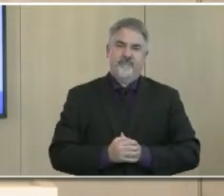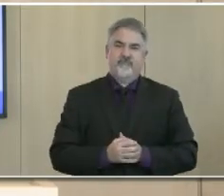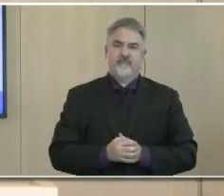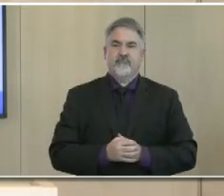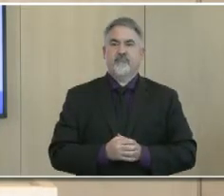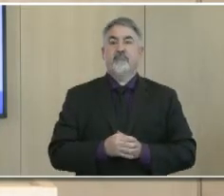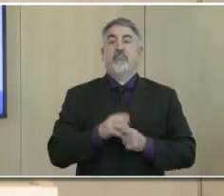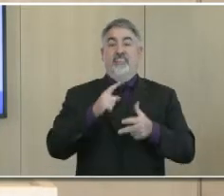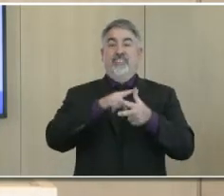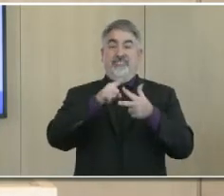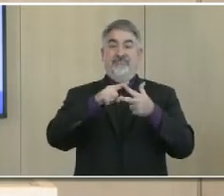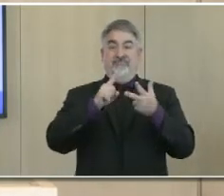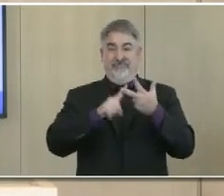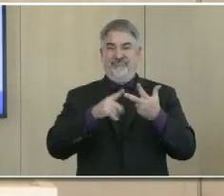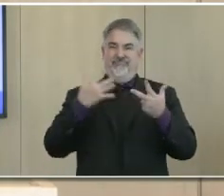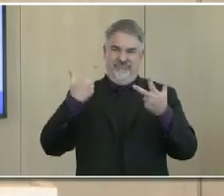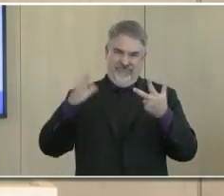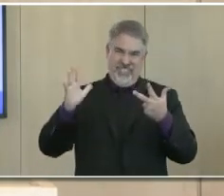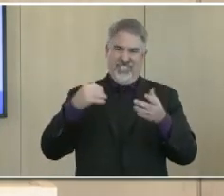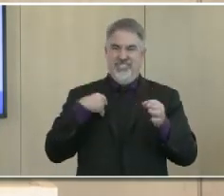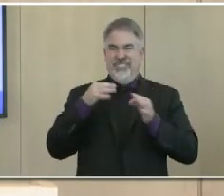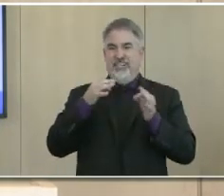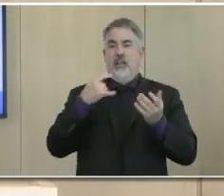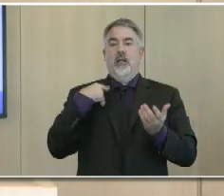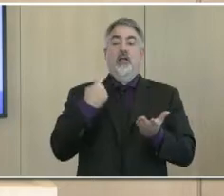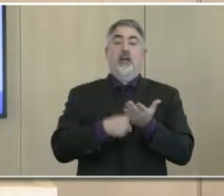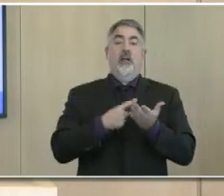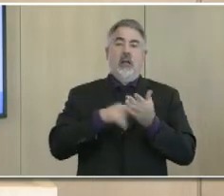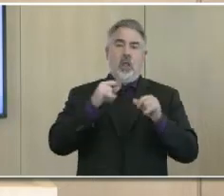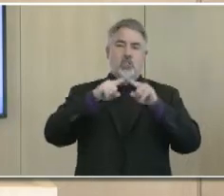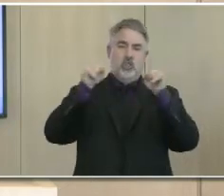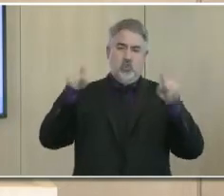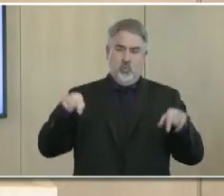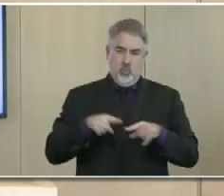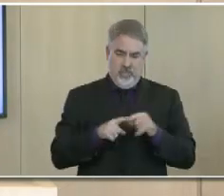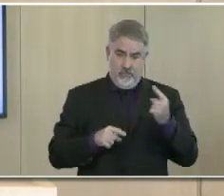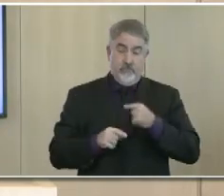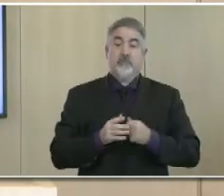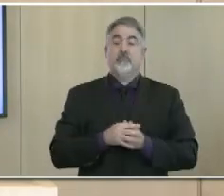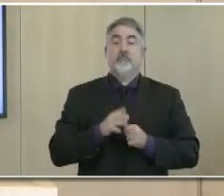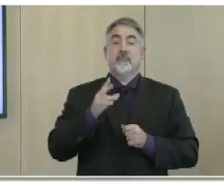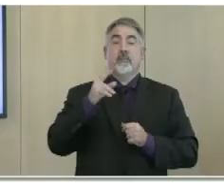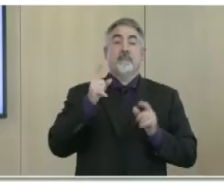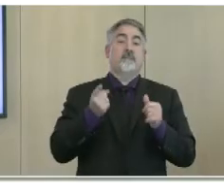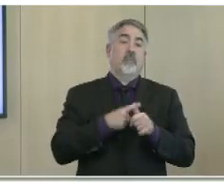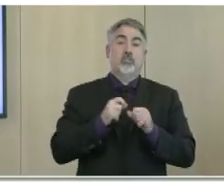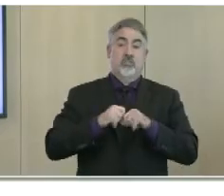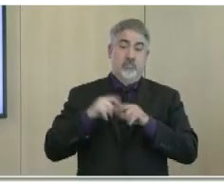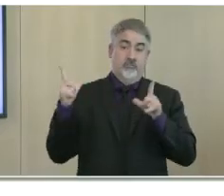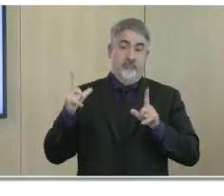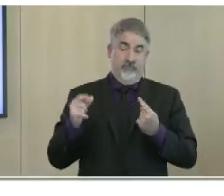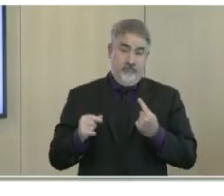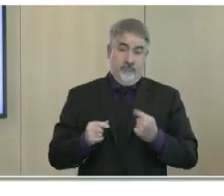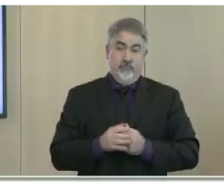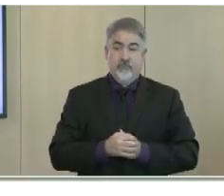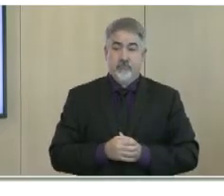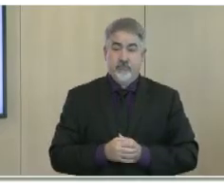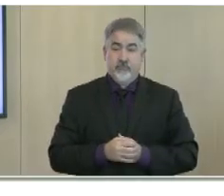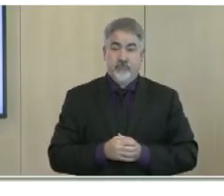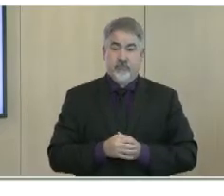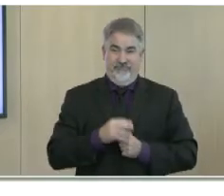having been covered, let's get into our charts and updates quickly. The first one you will see here, as I alluded, we had an increase